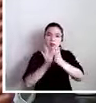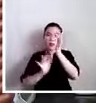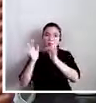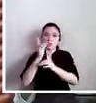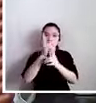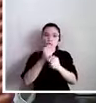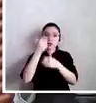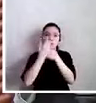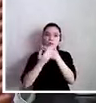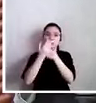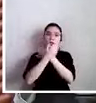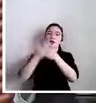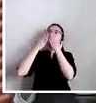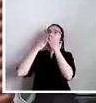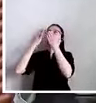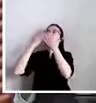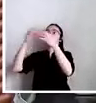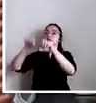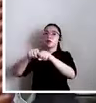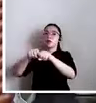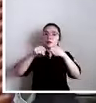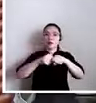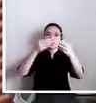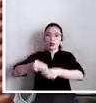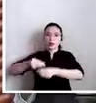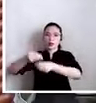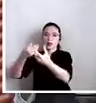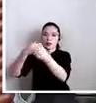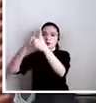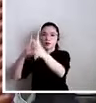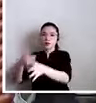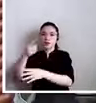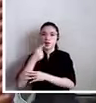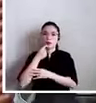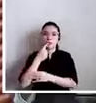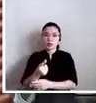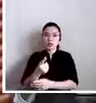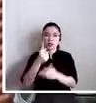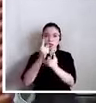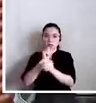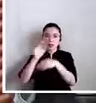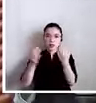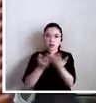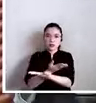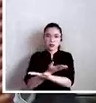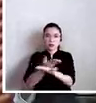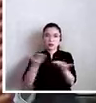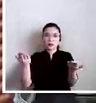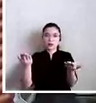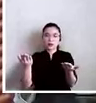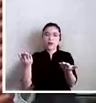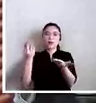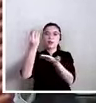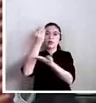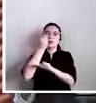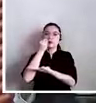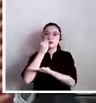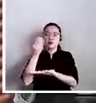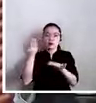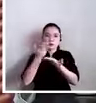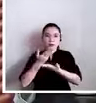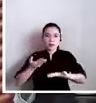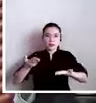giving thanks, broke it and gave it to His disciples, saying, "Take this, all of you, and eat of it, for this